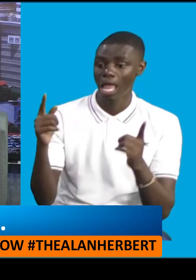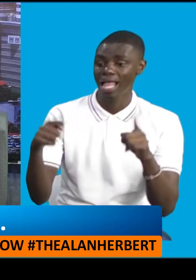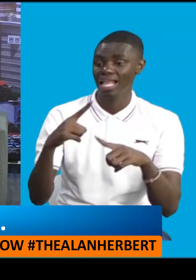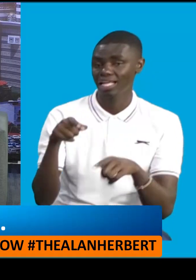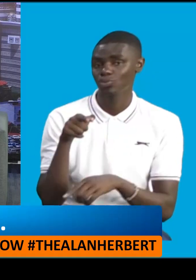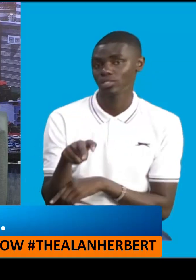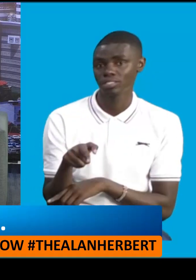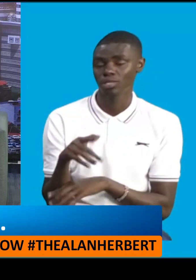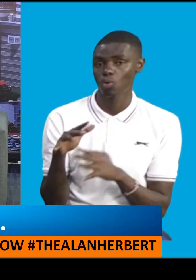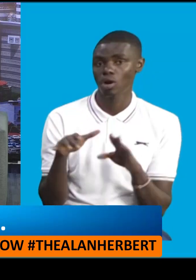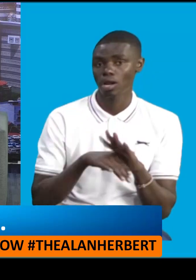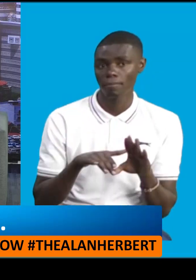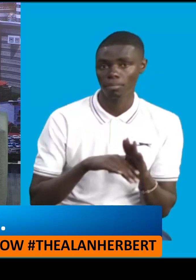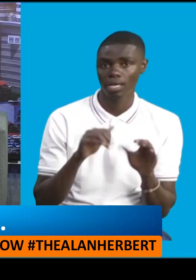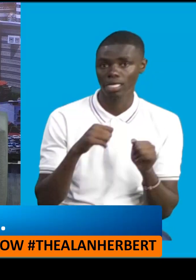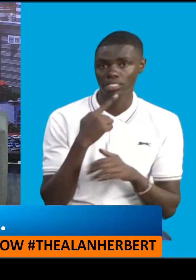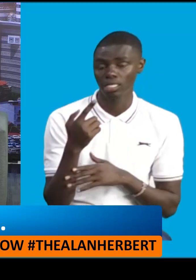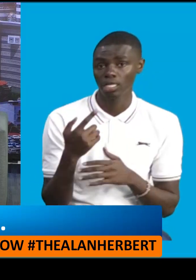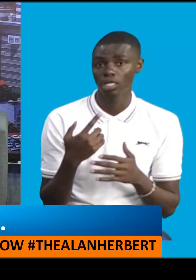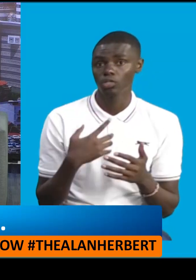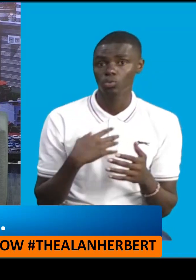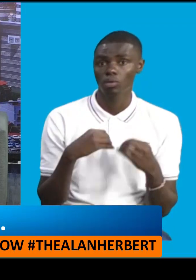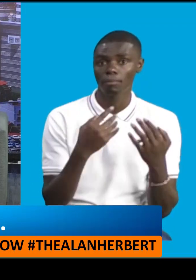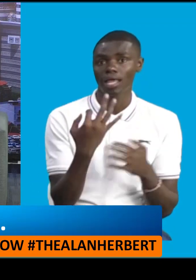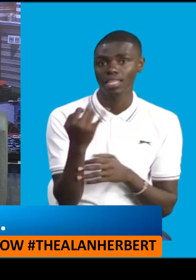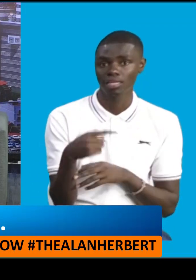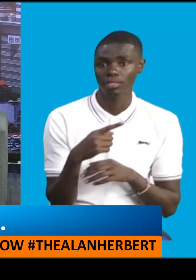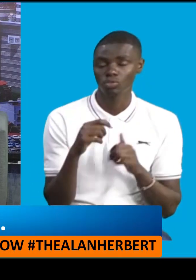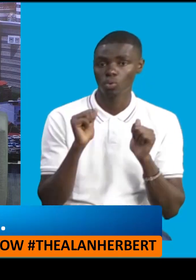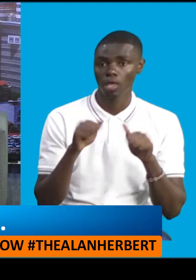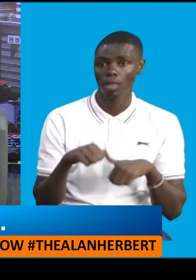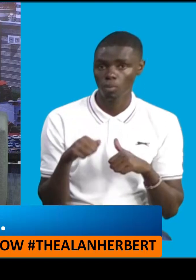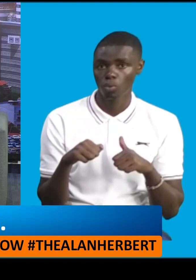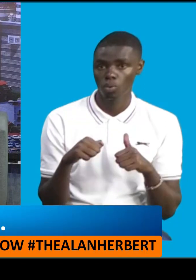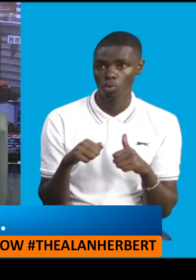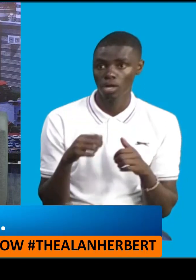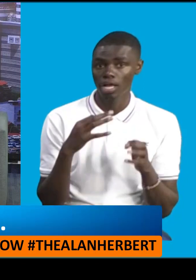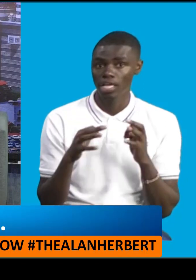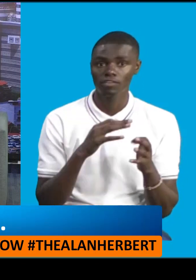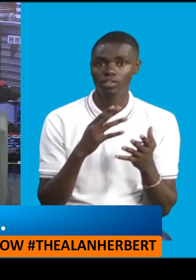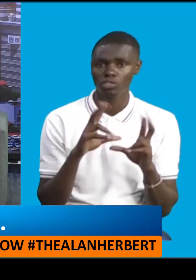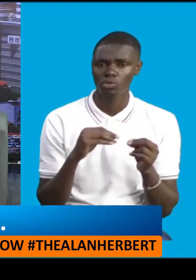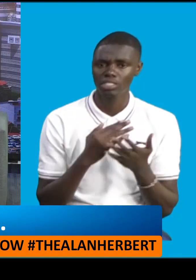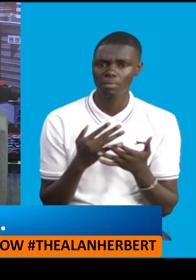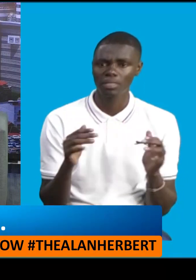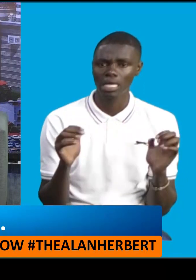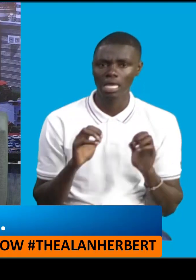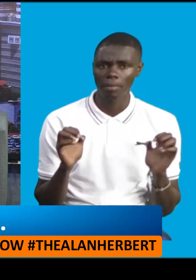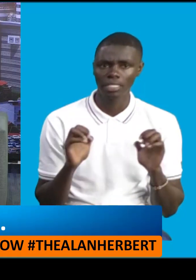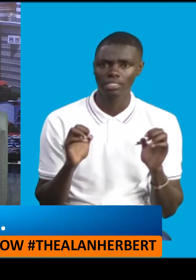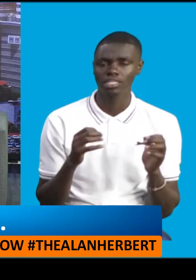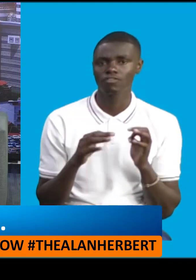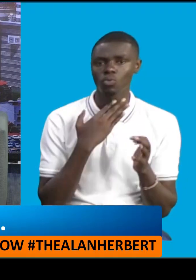cancel this. Or the member can also say, and we give them 3 months so that they can also be able, if it is not something